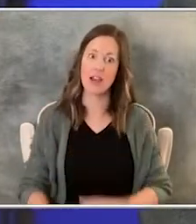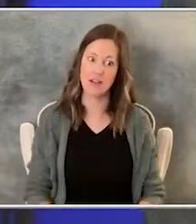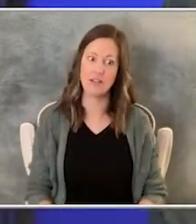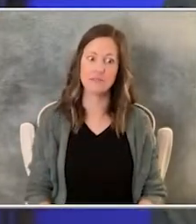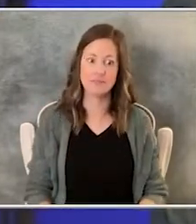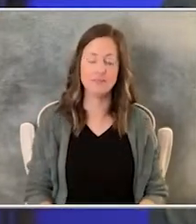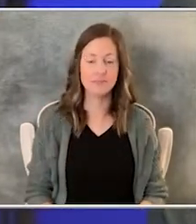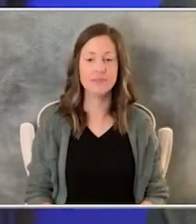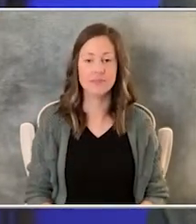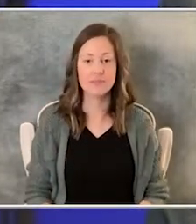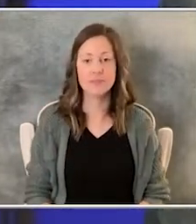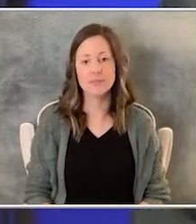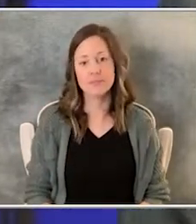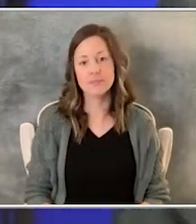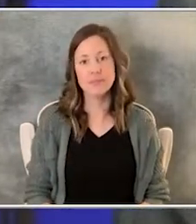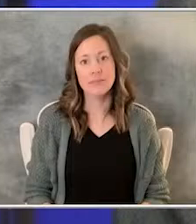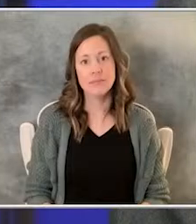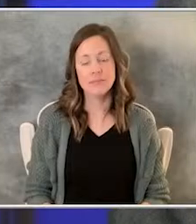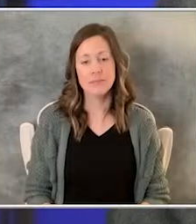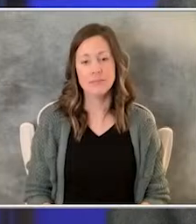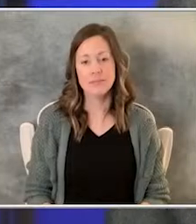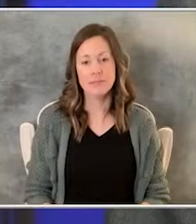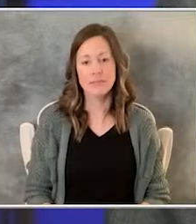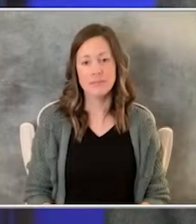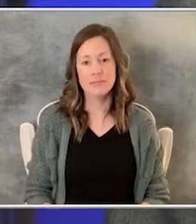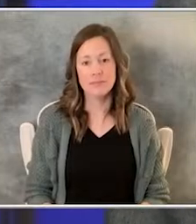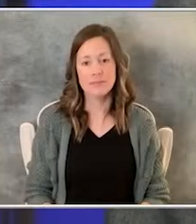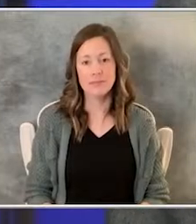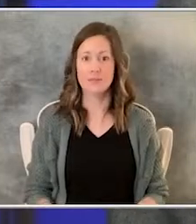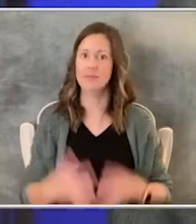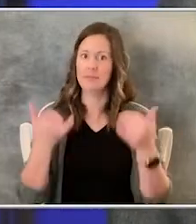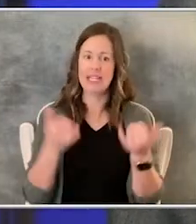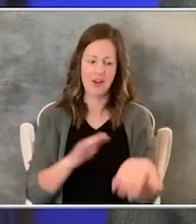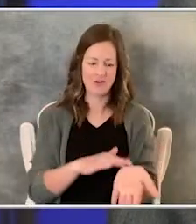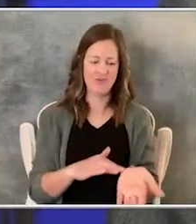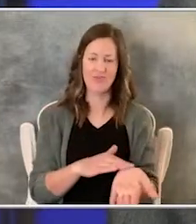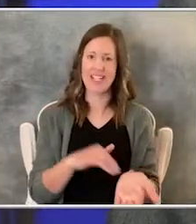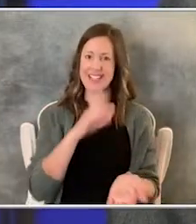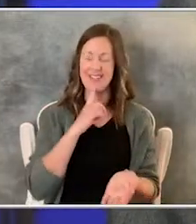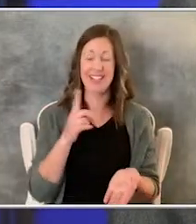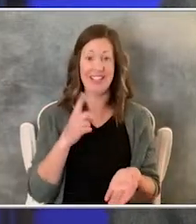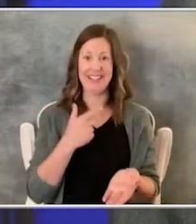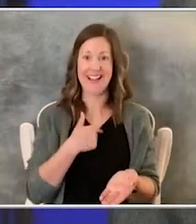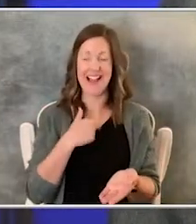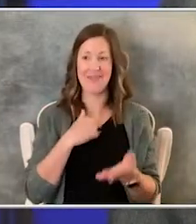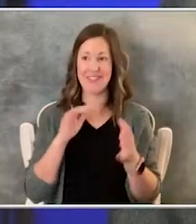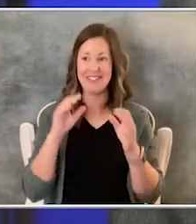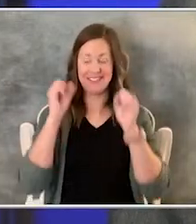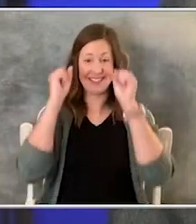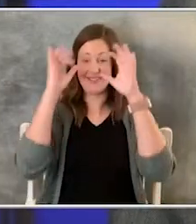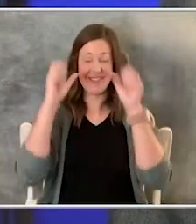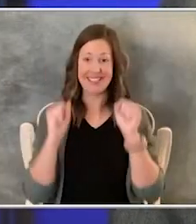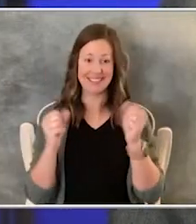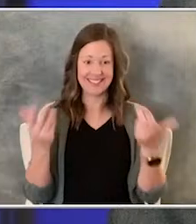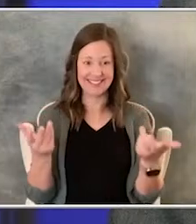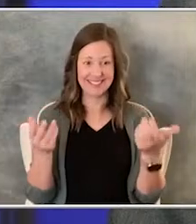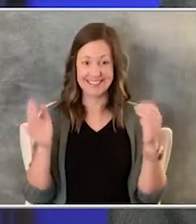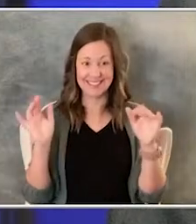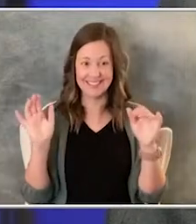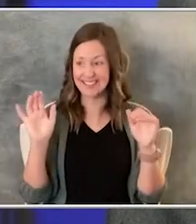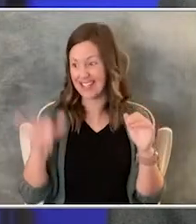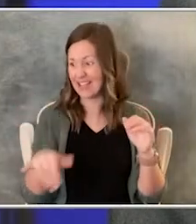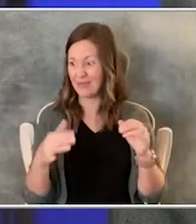47 years, Yeah. right? So I get that back. 48. It's crazy. It's crazy. It's